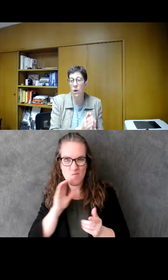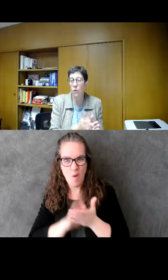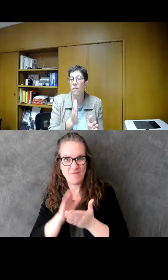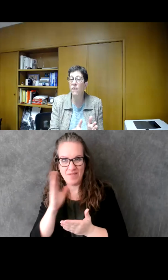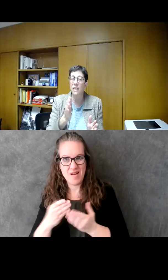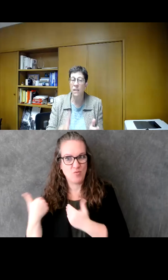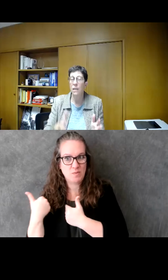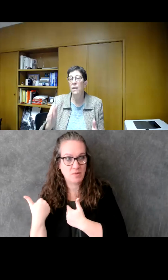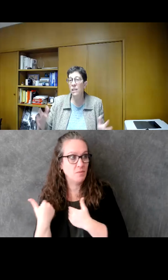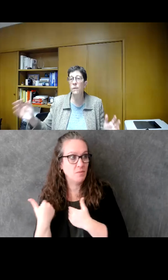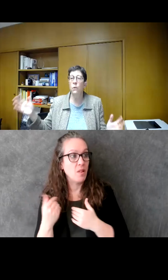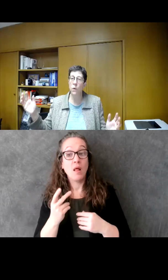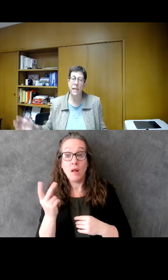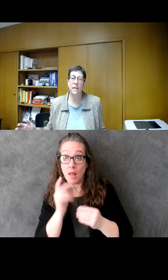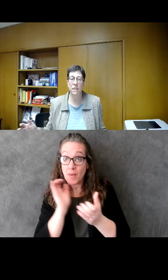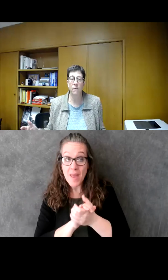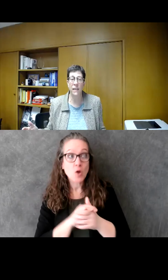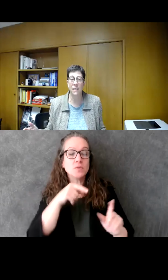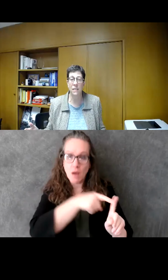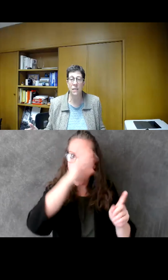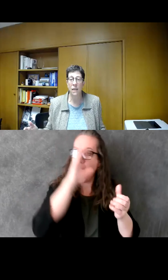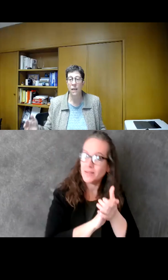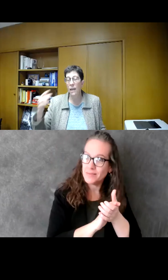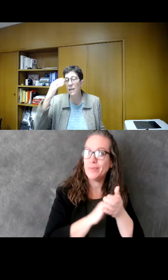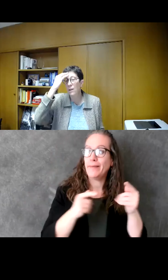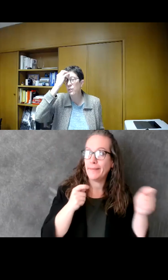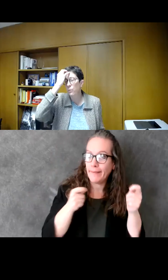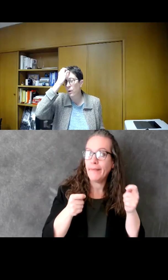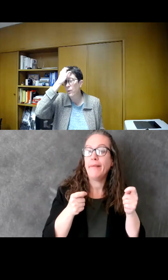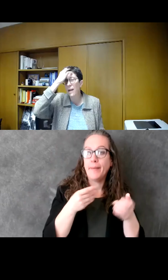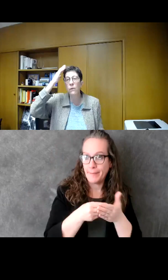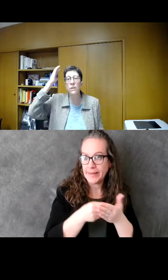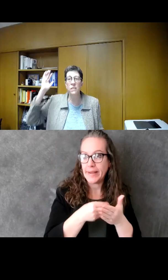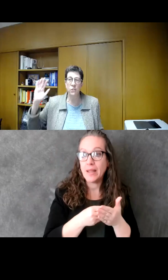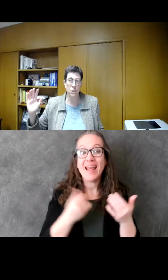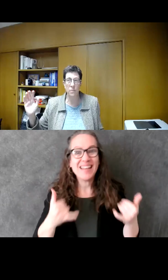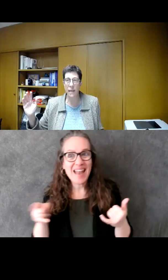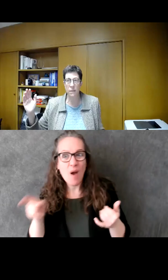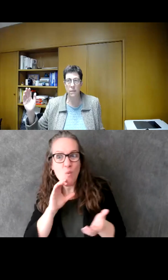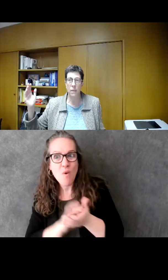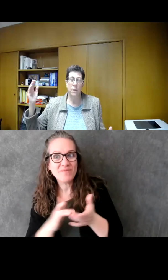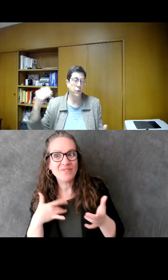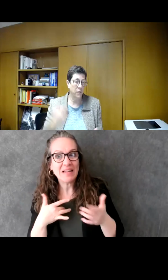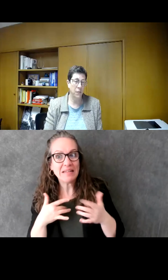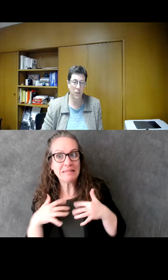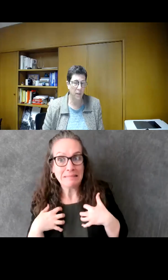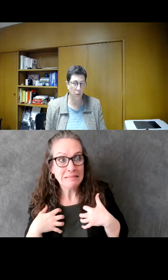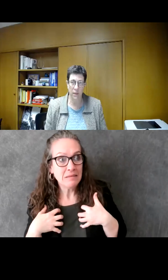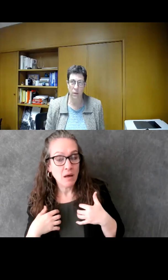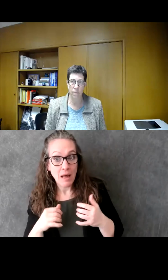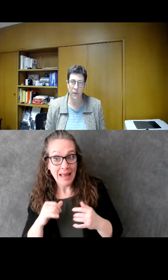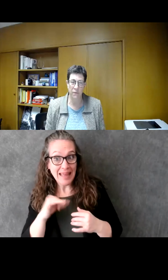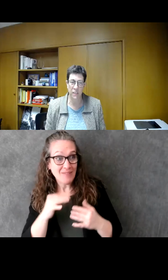kind of a cohort effect, he's been the one handling the finances. And now she's worried whatever decision she makes, those kids are going to